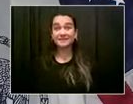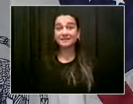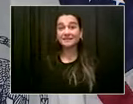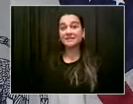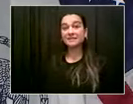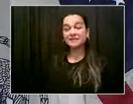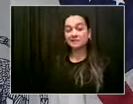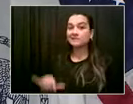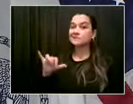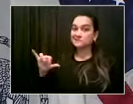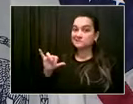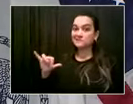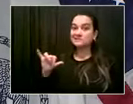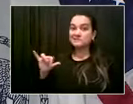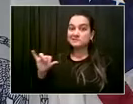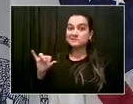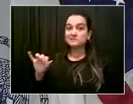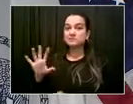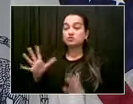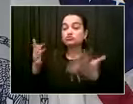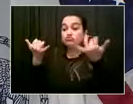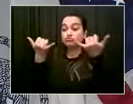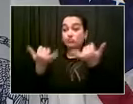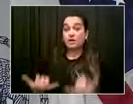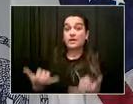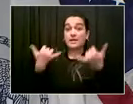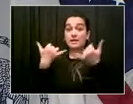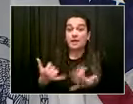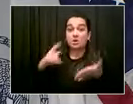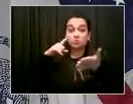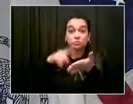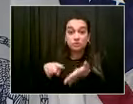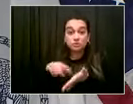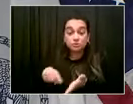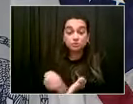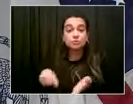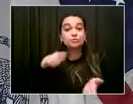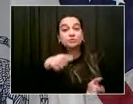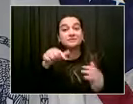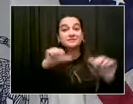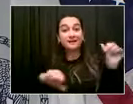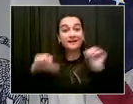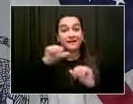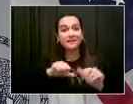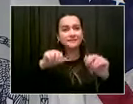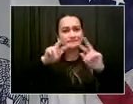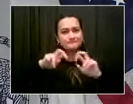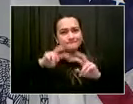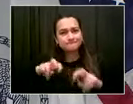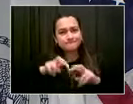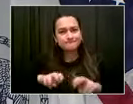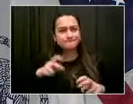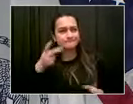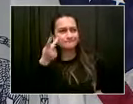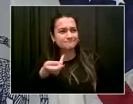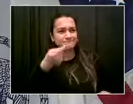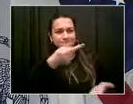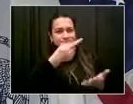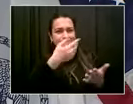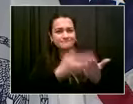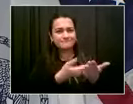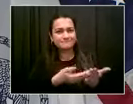Andrew. We've been led by the data and the science throughout this whole challenge. Data and the science couldn't be